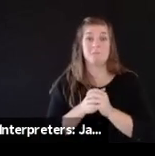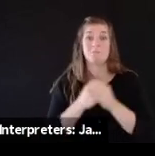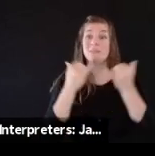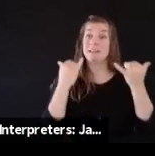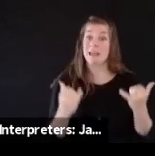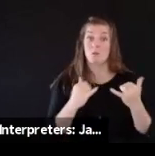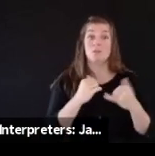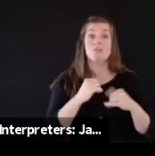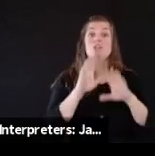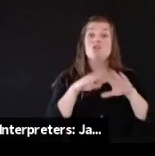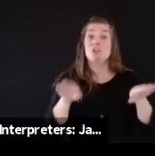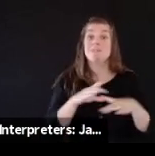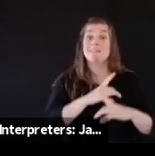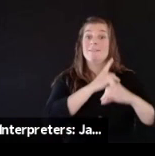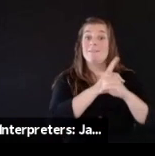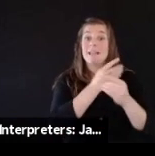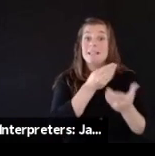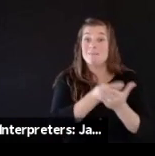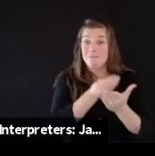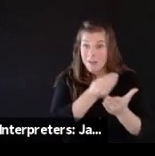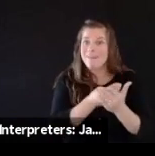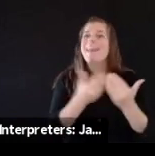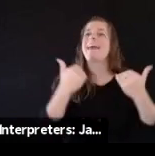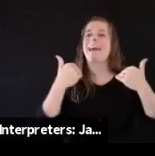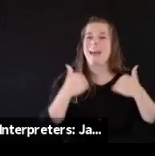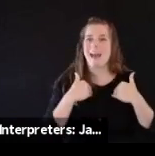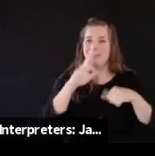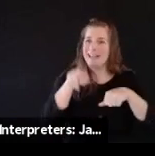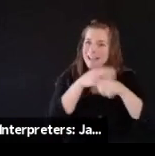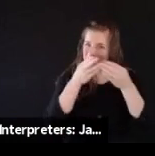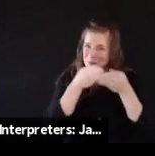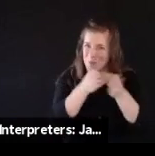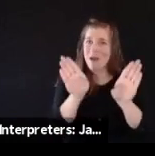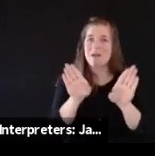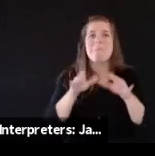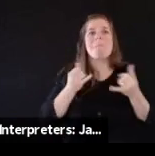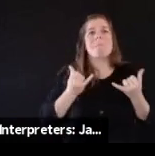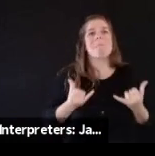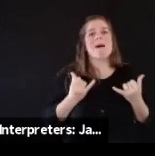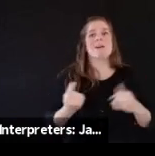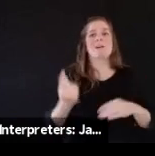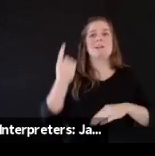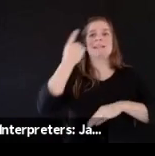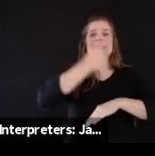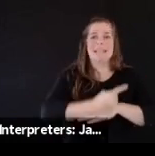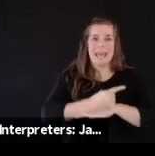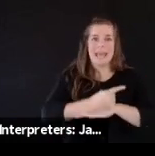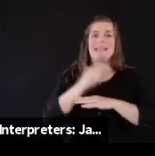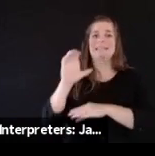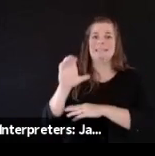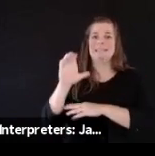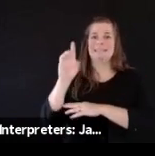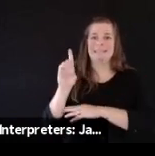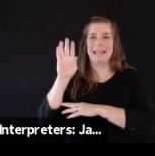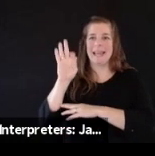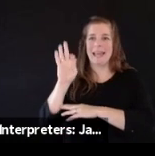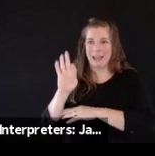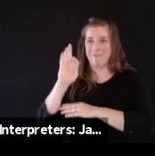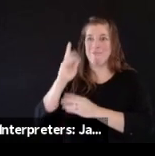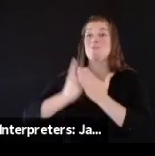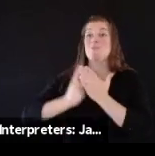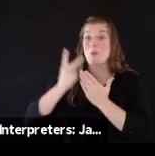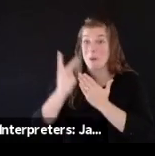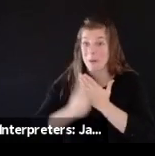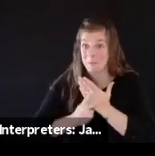Fund now operates a nationwide Modern Freedom School program. And this program is coordinated through the Children's Defense Fund's